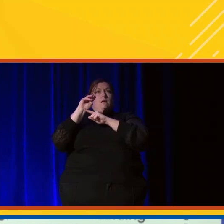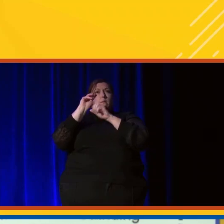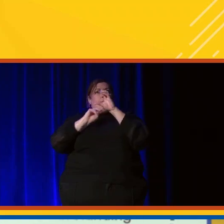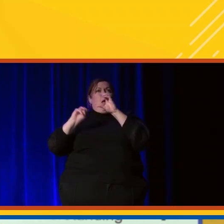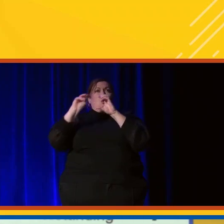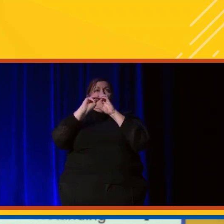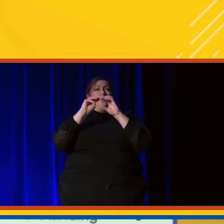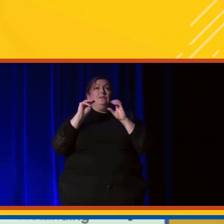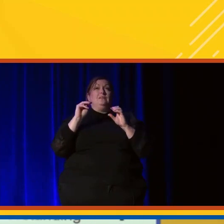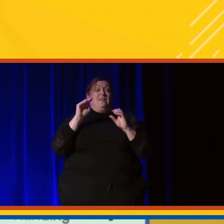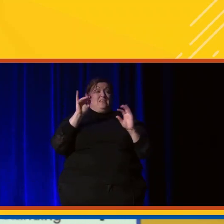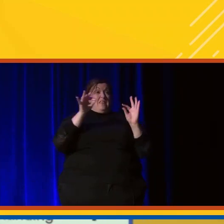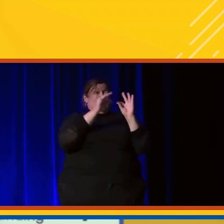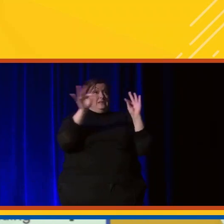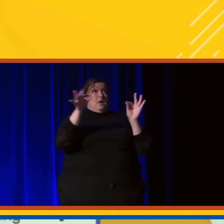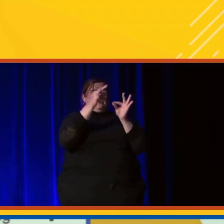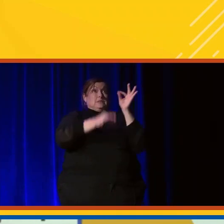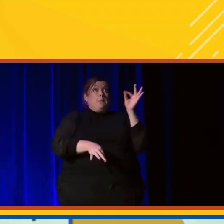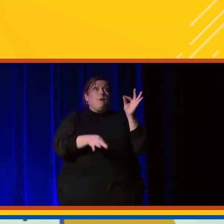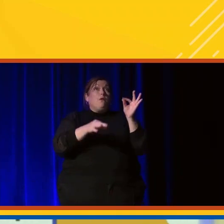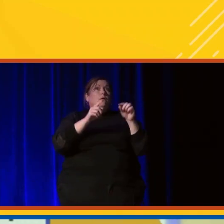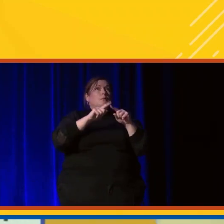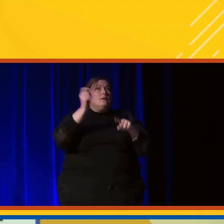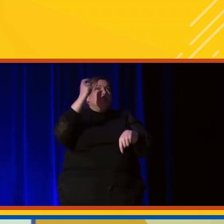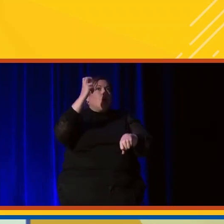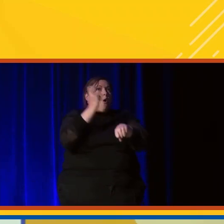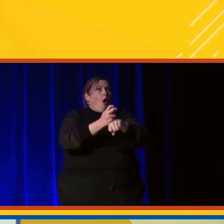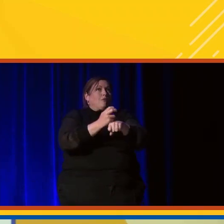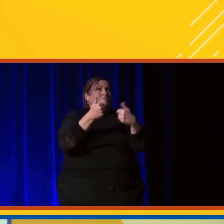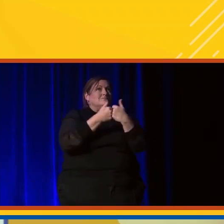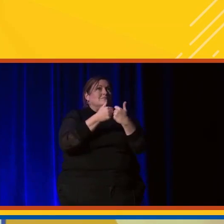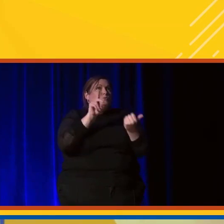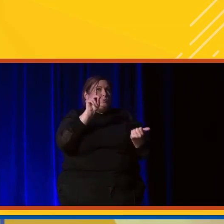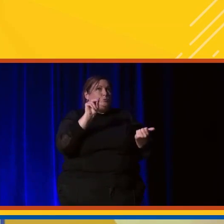simplicity of that statement, a shockingly hard thing to do.